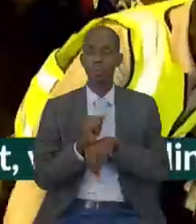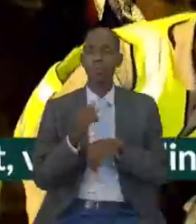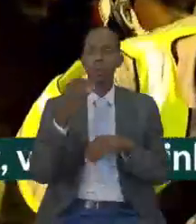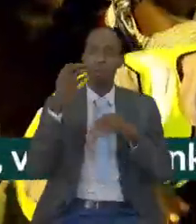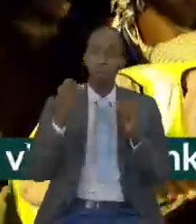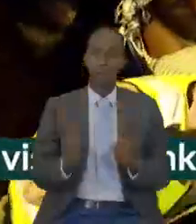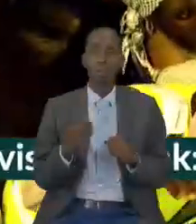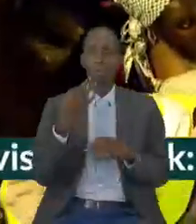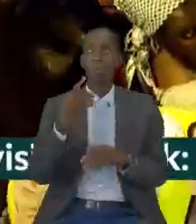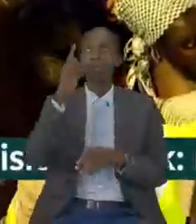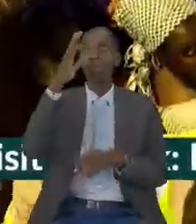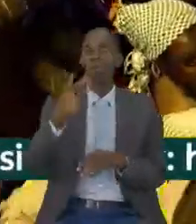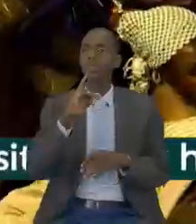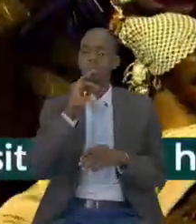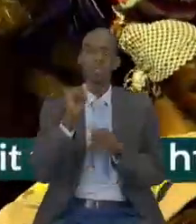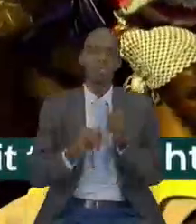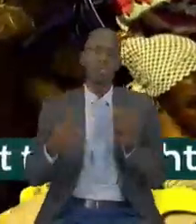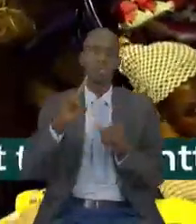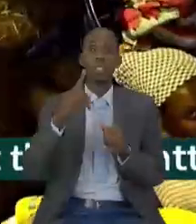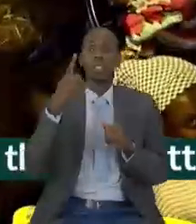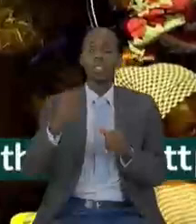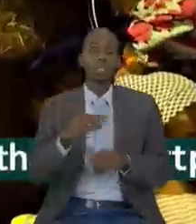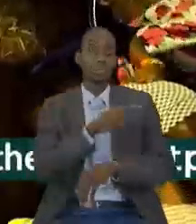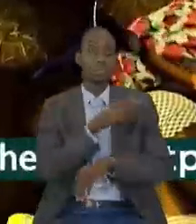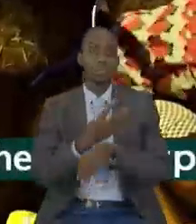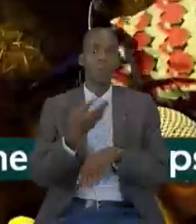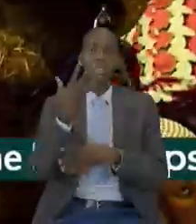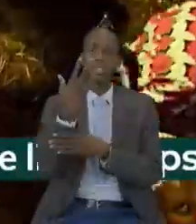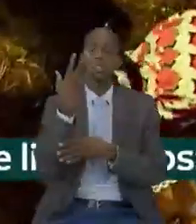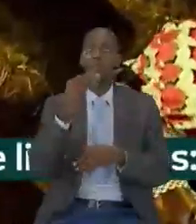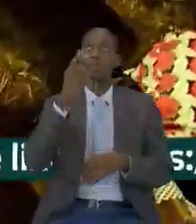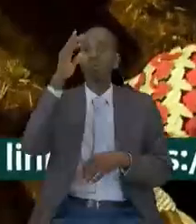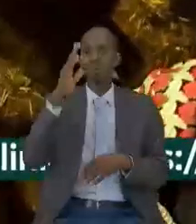your life. Maybe internal or external. Tonight they will disappear.